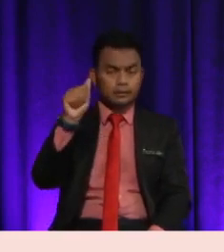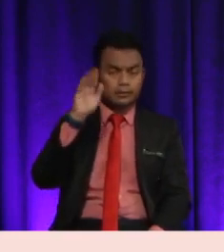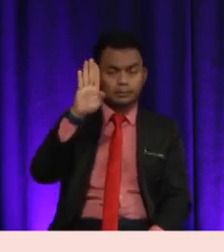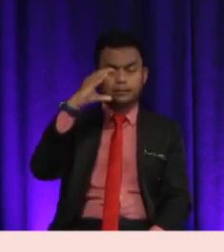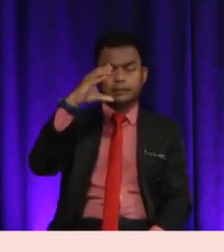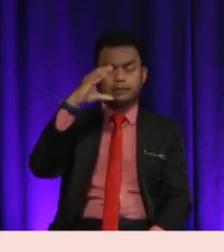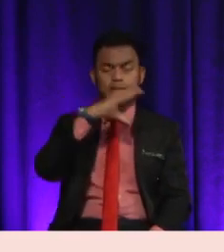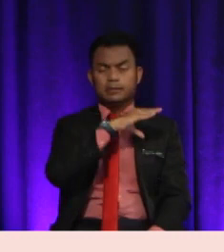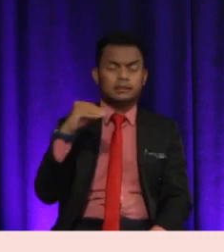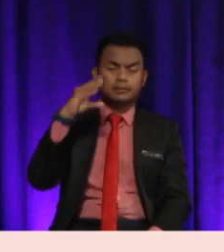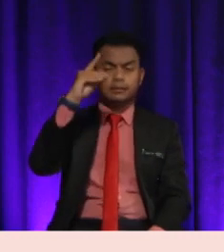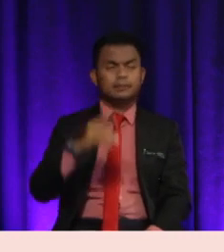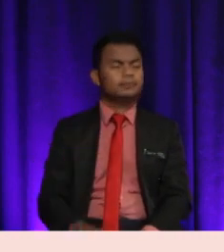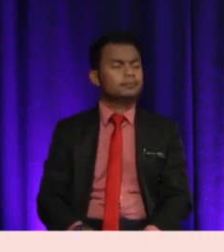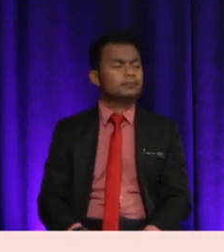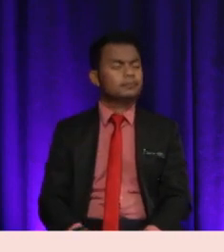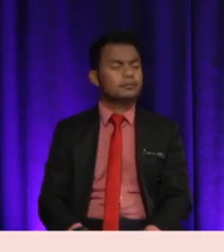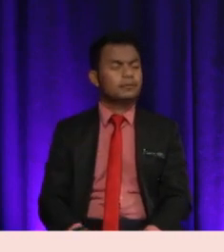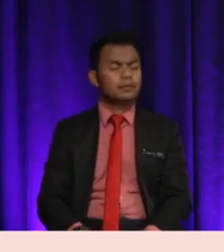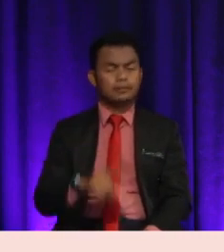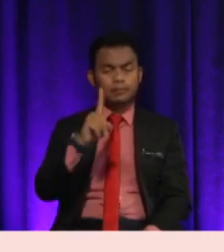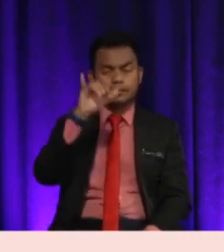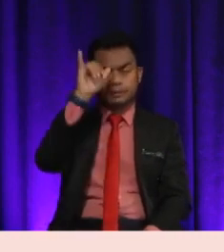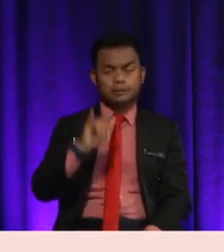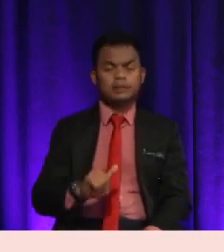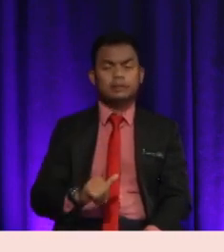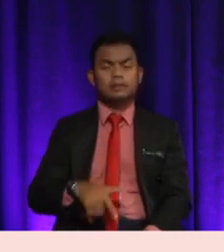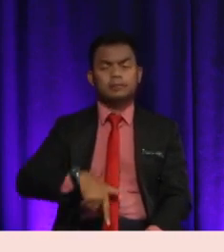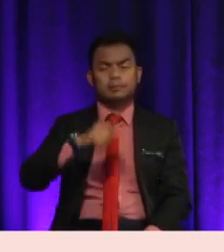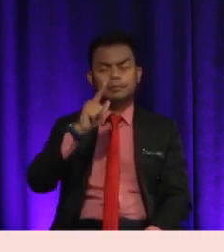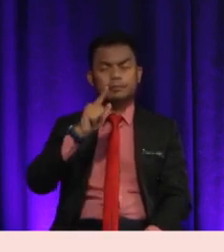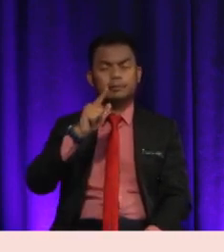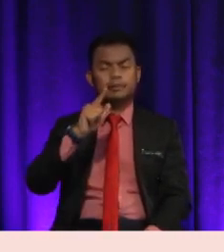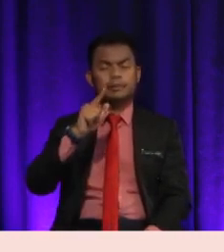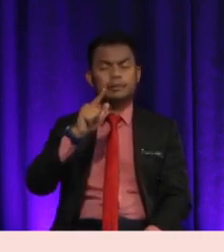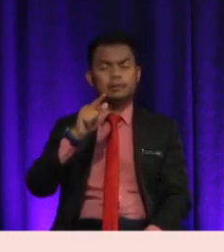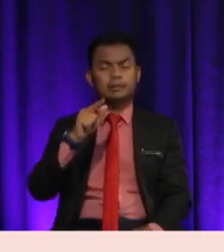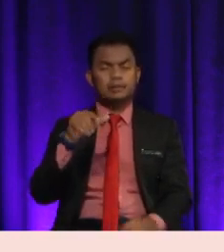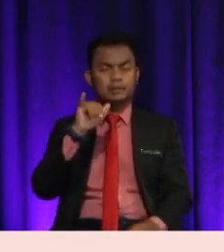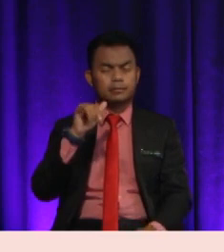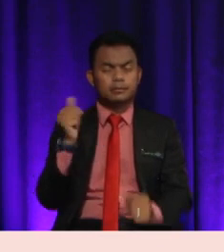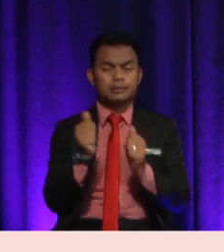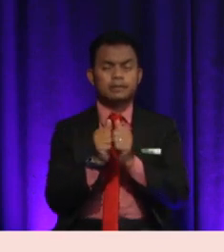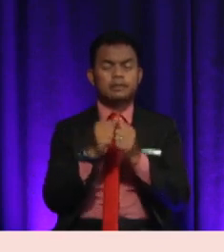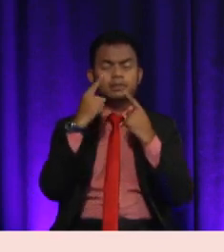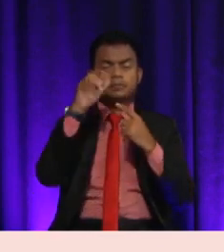obsession. So Rashada, which one is the most similar to the answer we identified in the text?